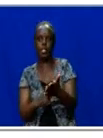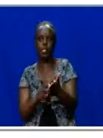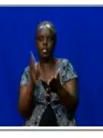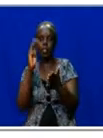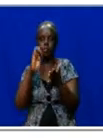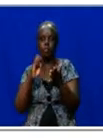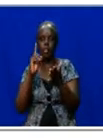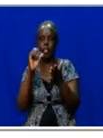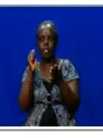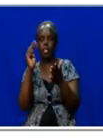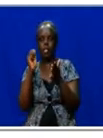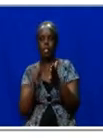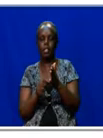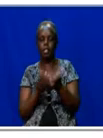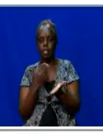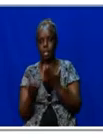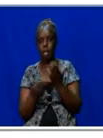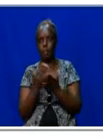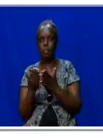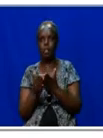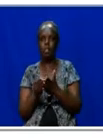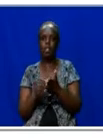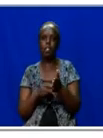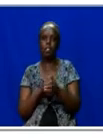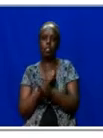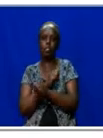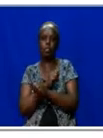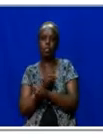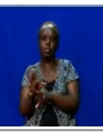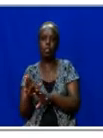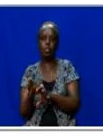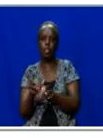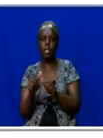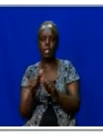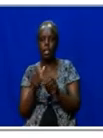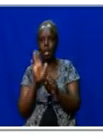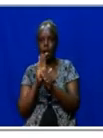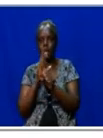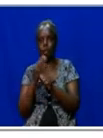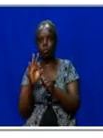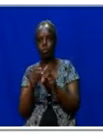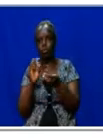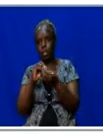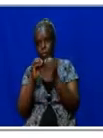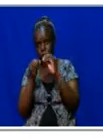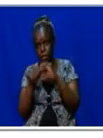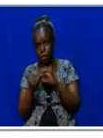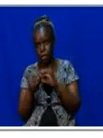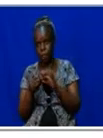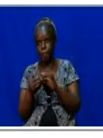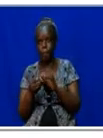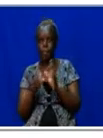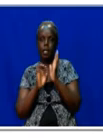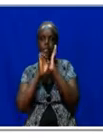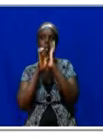is an average that is not influenced by extreme values. Look at this.